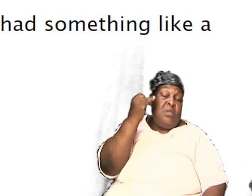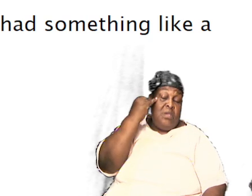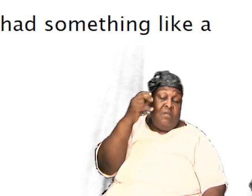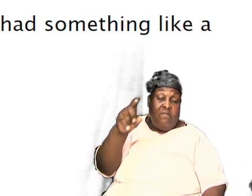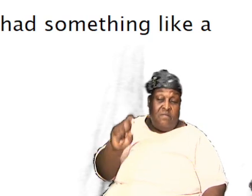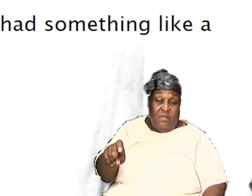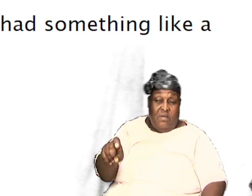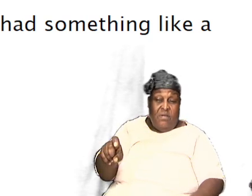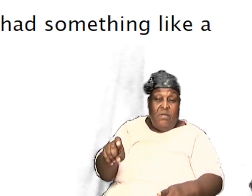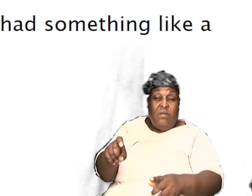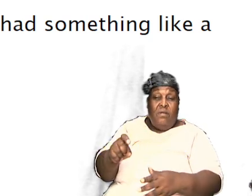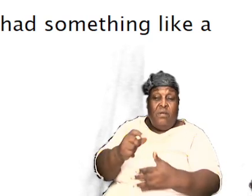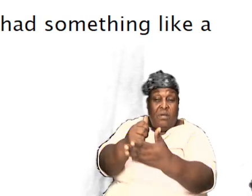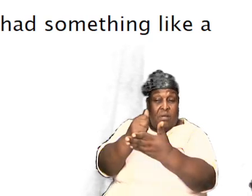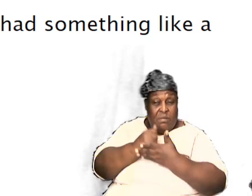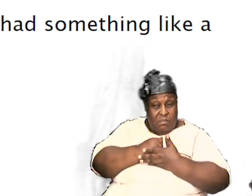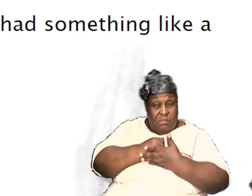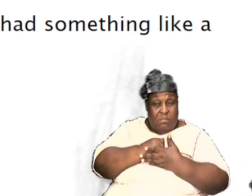help.